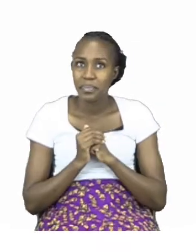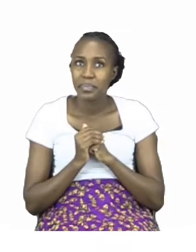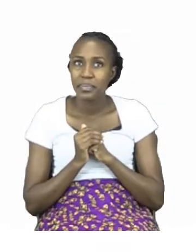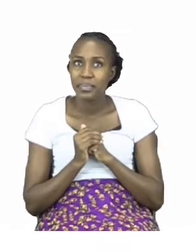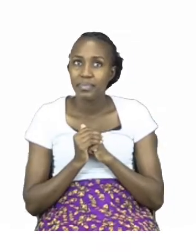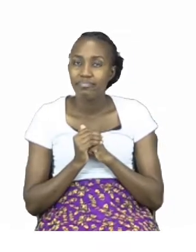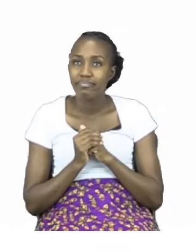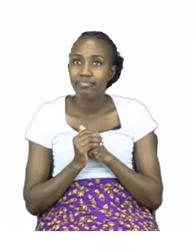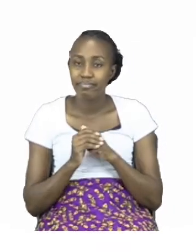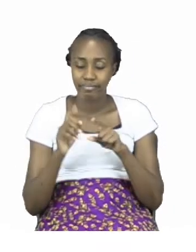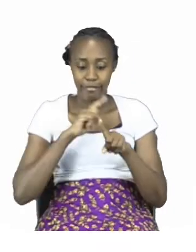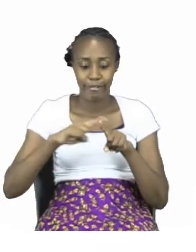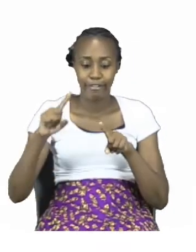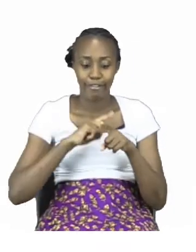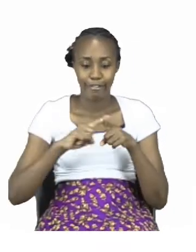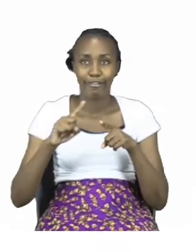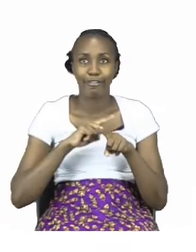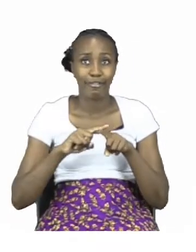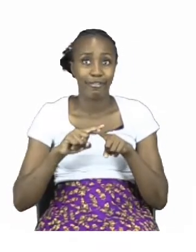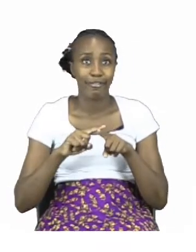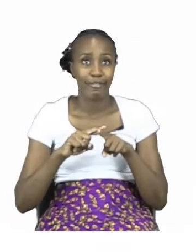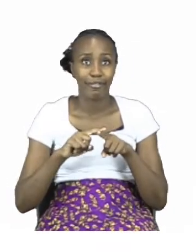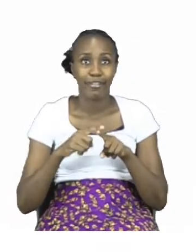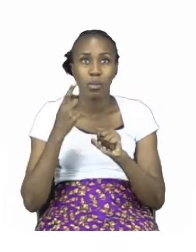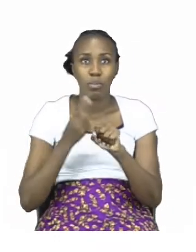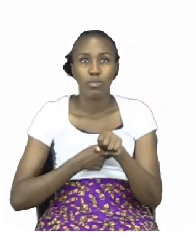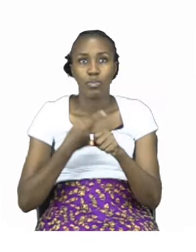words carrot, potato,